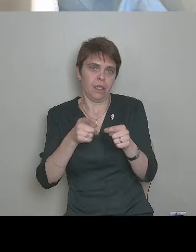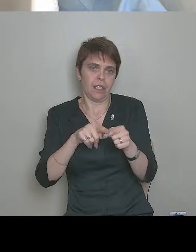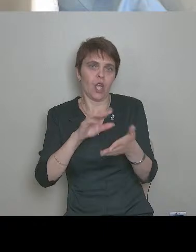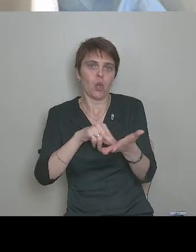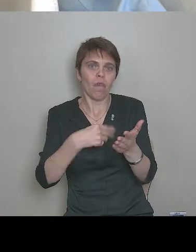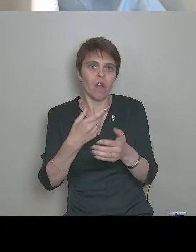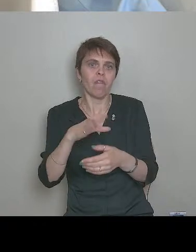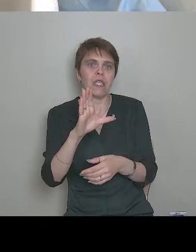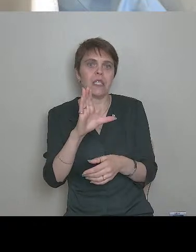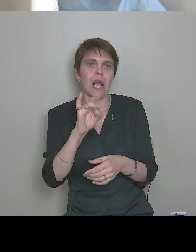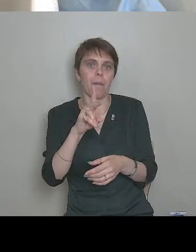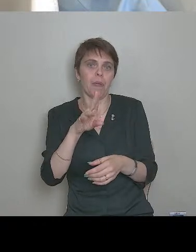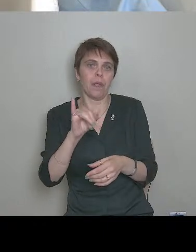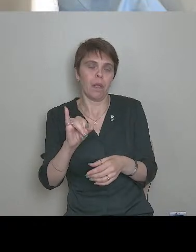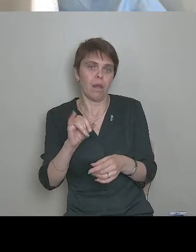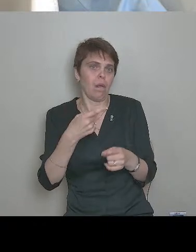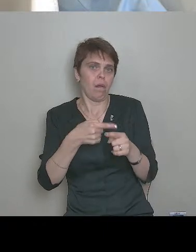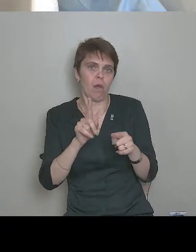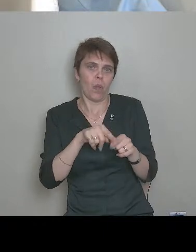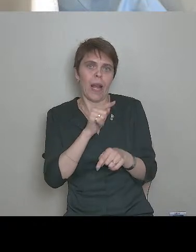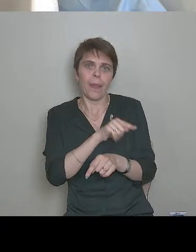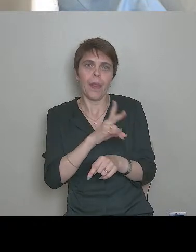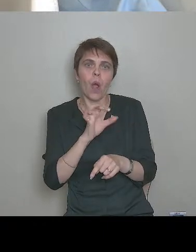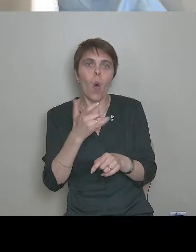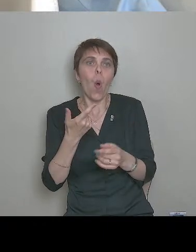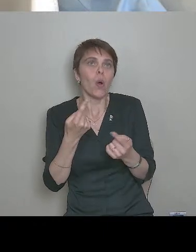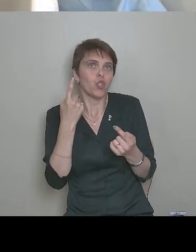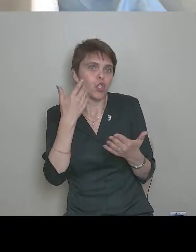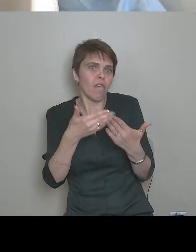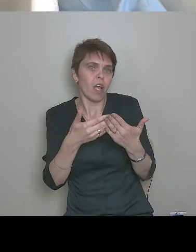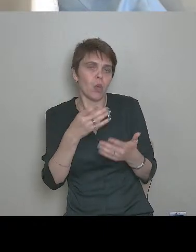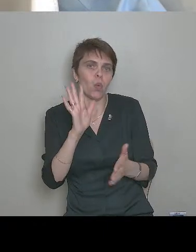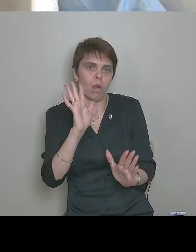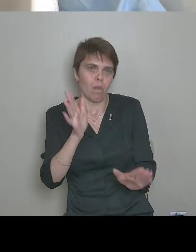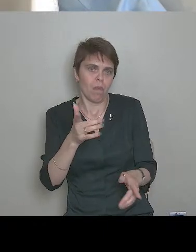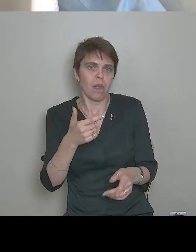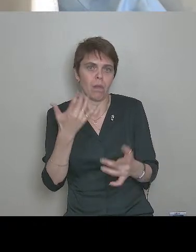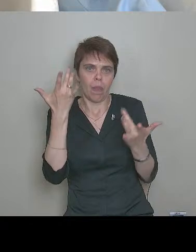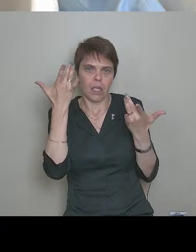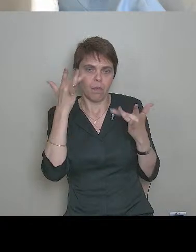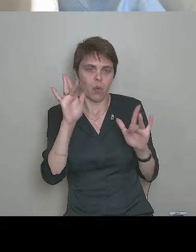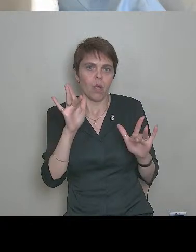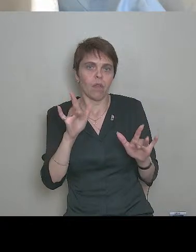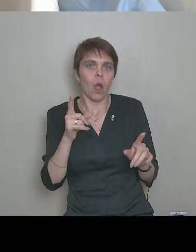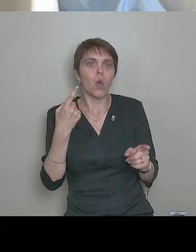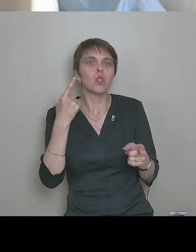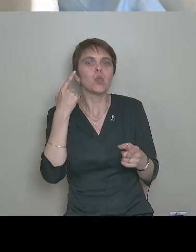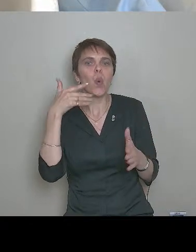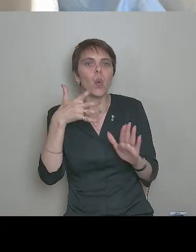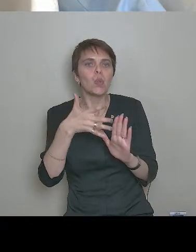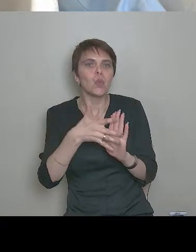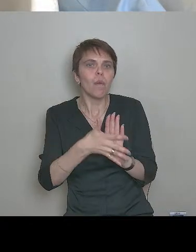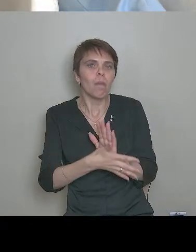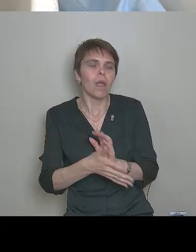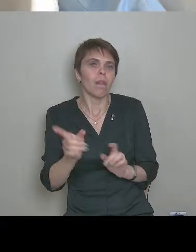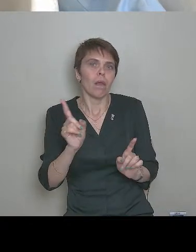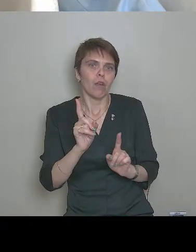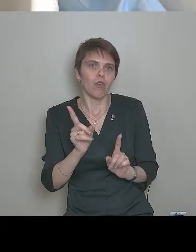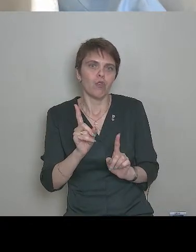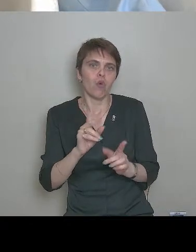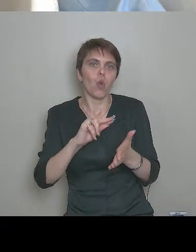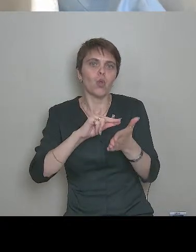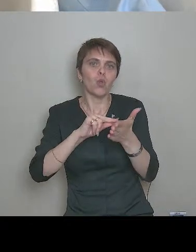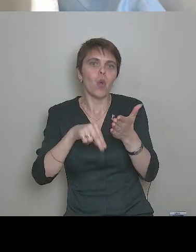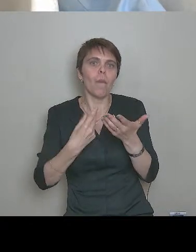we're getting these references at the end of August. So it will be an unexpected decision